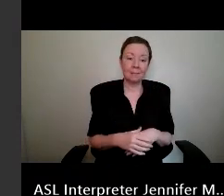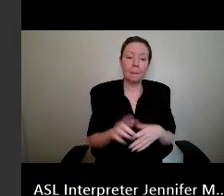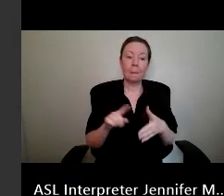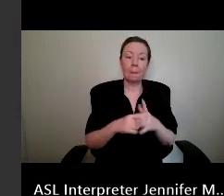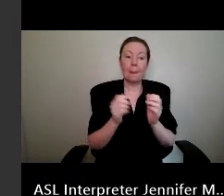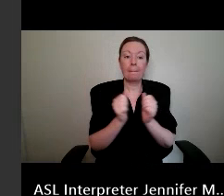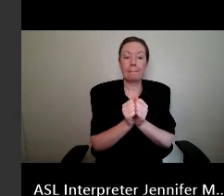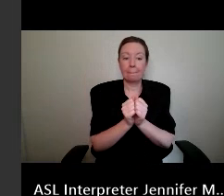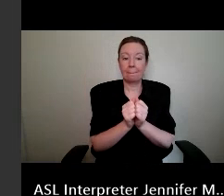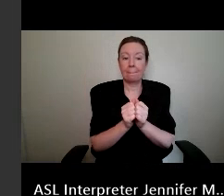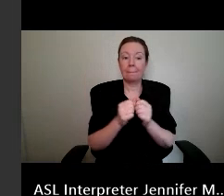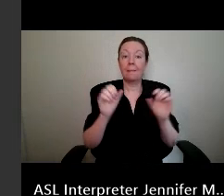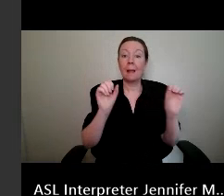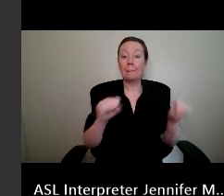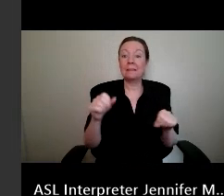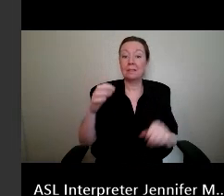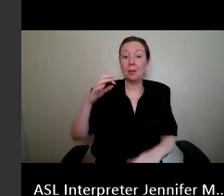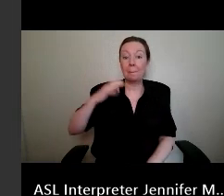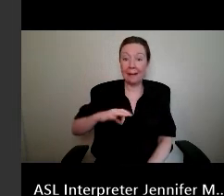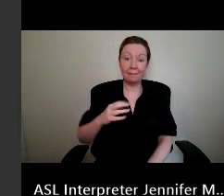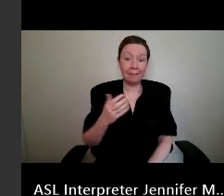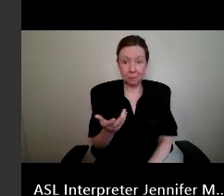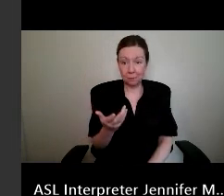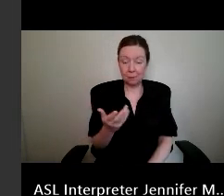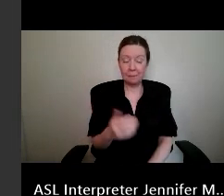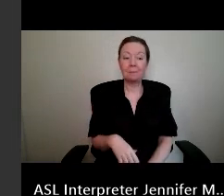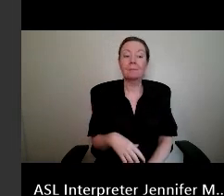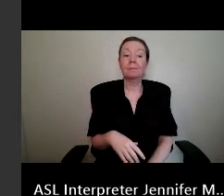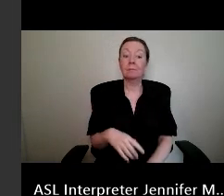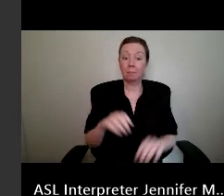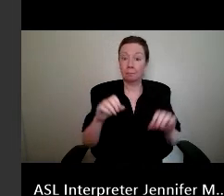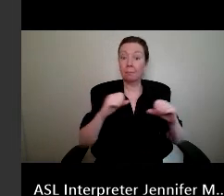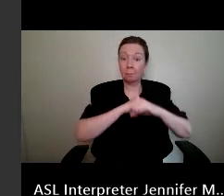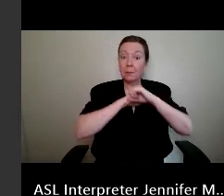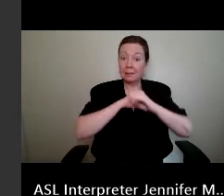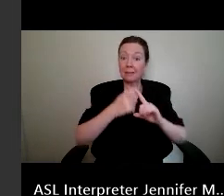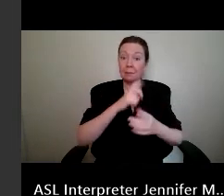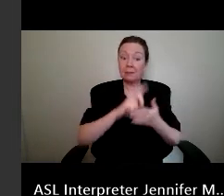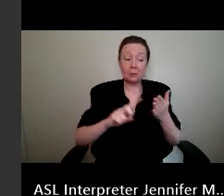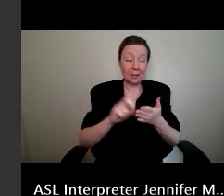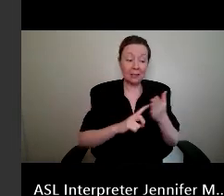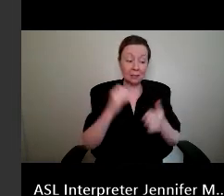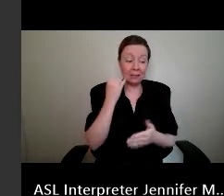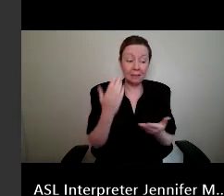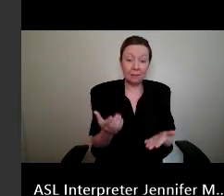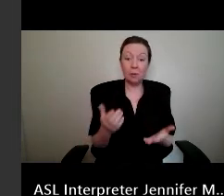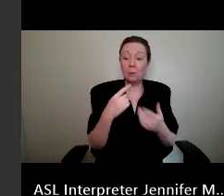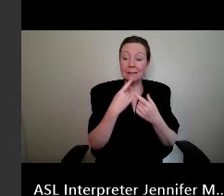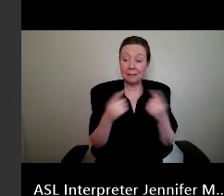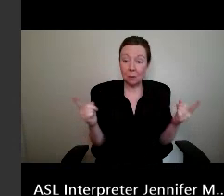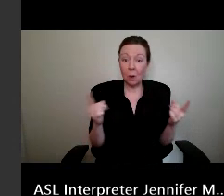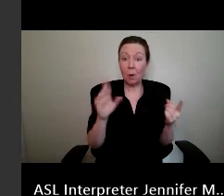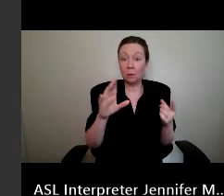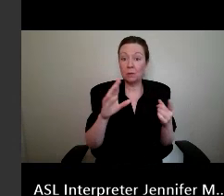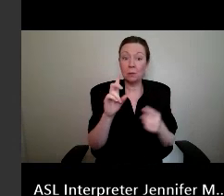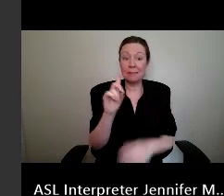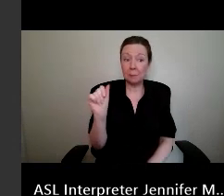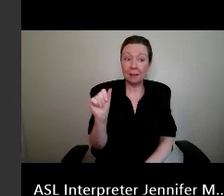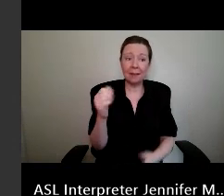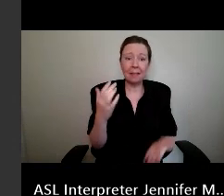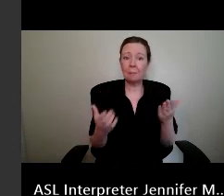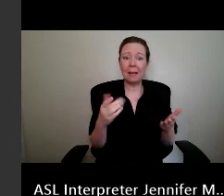with some of the potential benefits. So there is protection from discrimination. If you do disclose your disability, you might